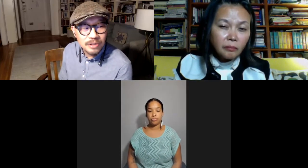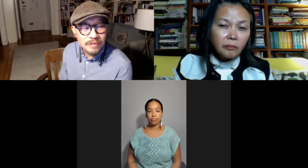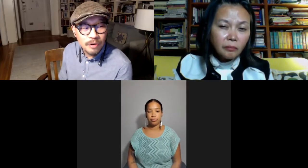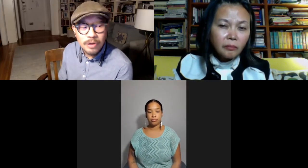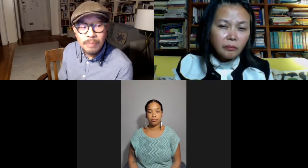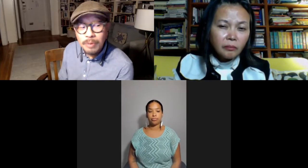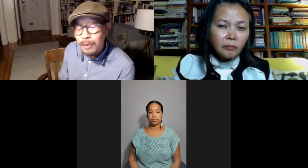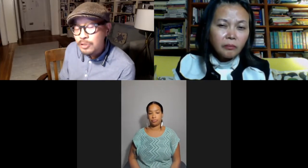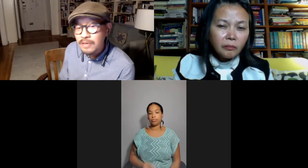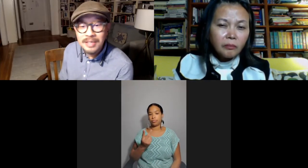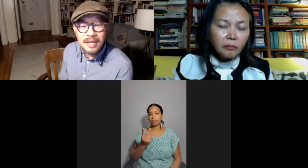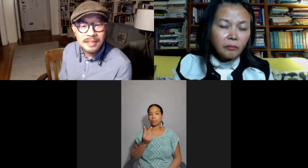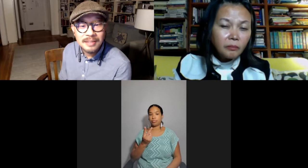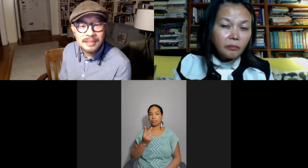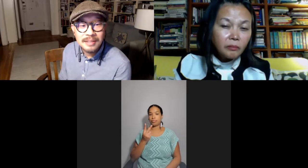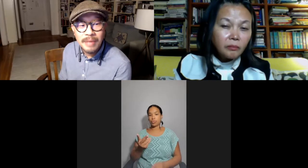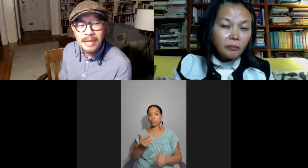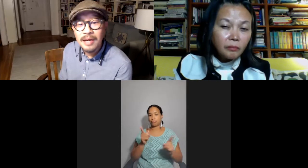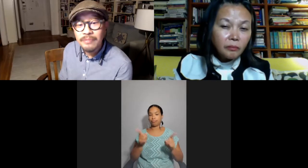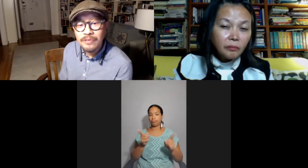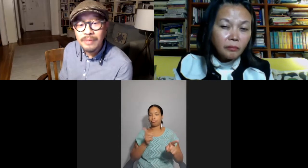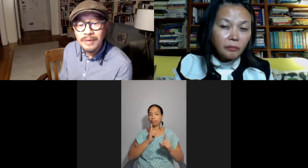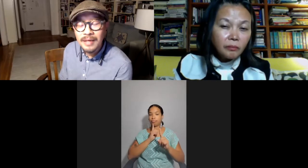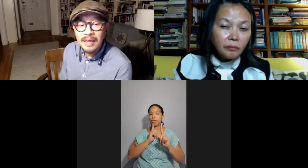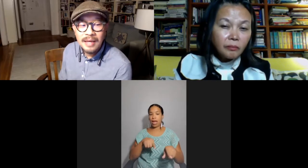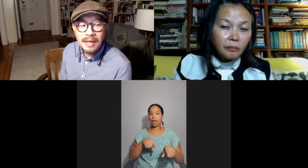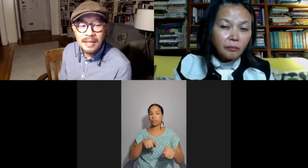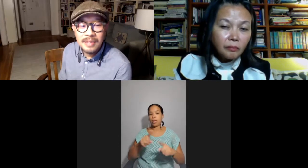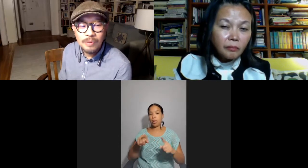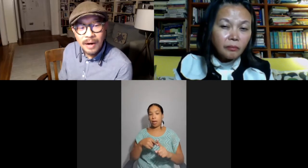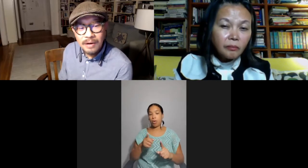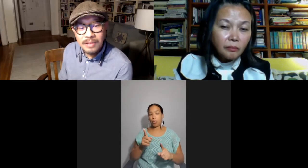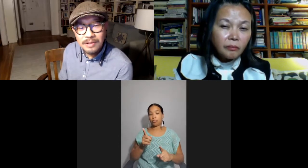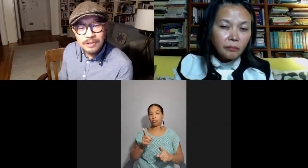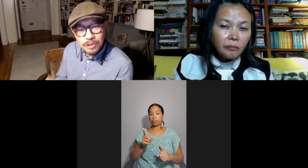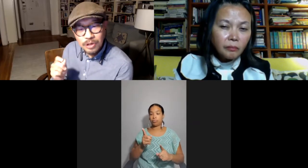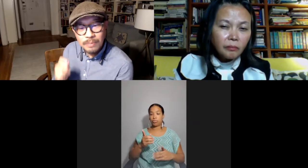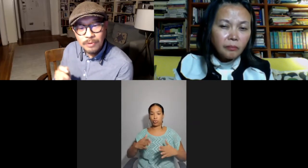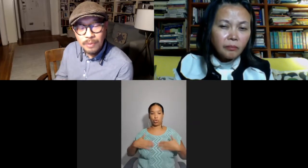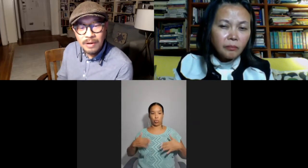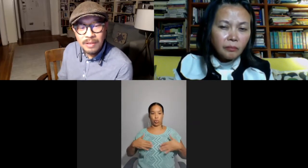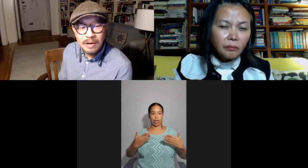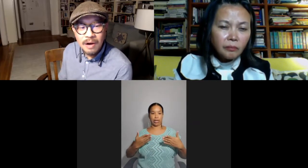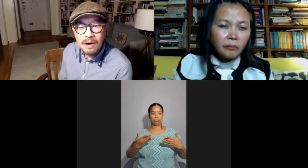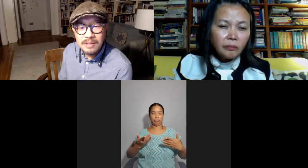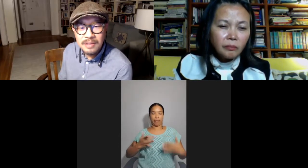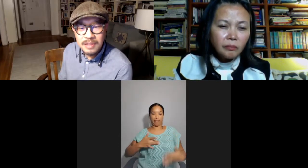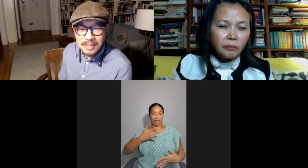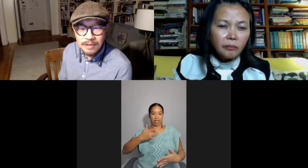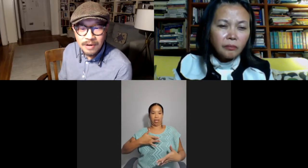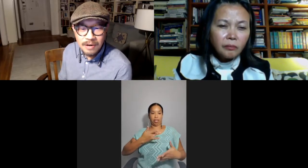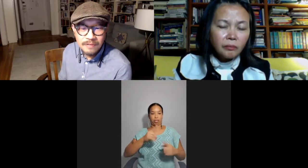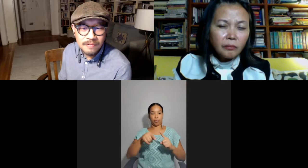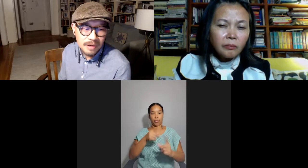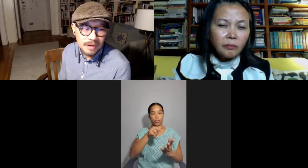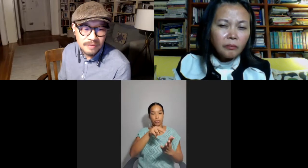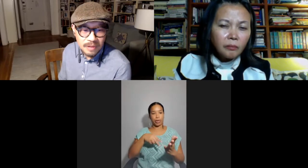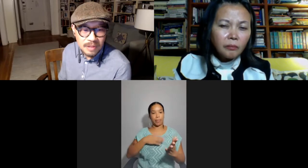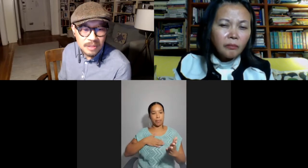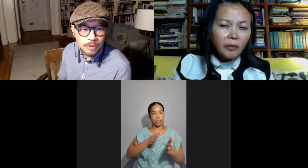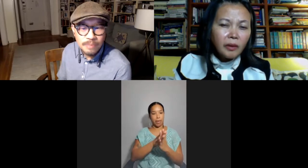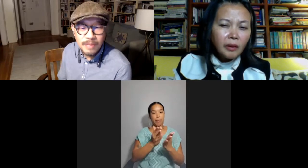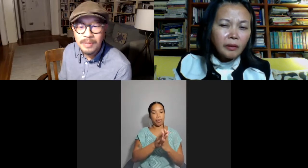the pleasure or the propulsion of the text might come from, and then where the germ or where the heart, the secret heart